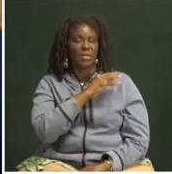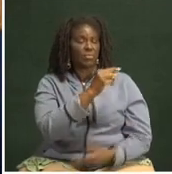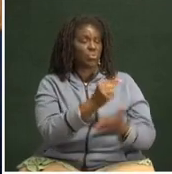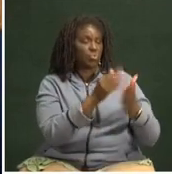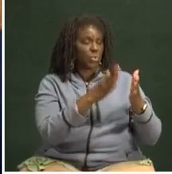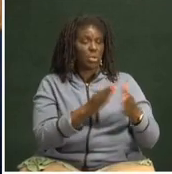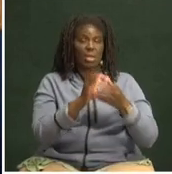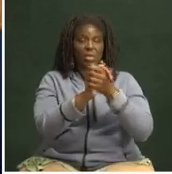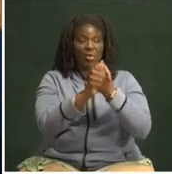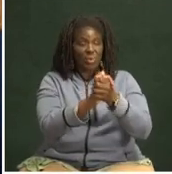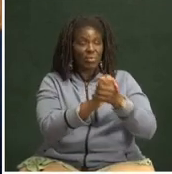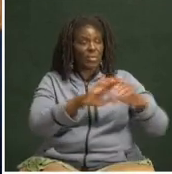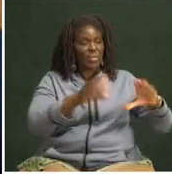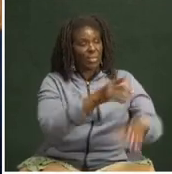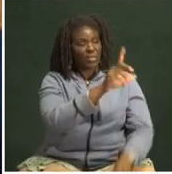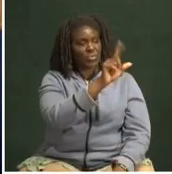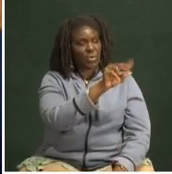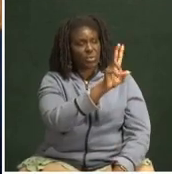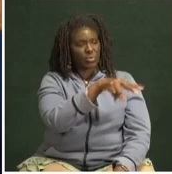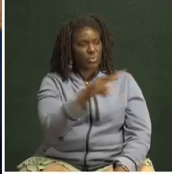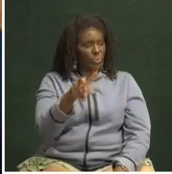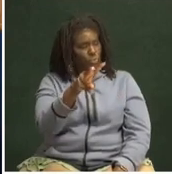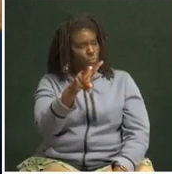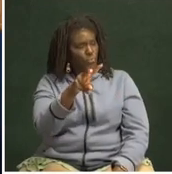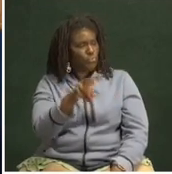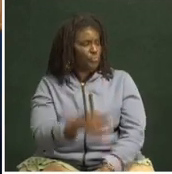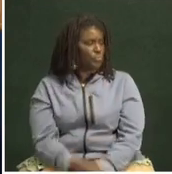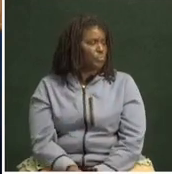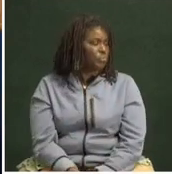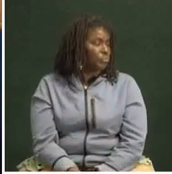saying congratulations to the class of 2022!